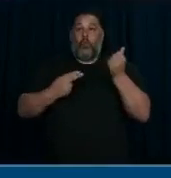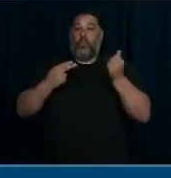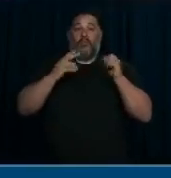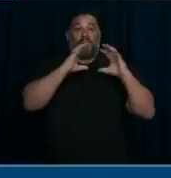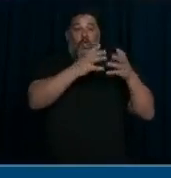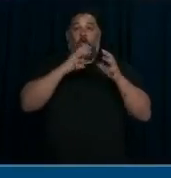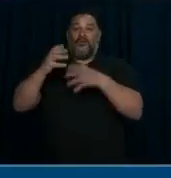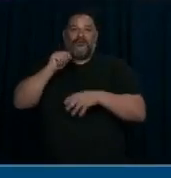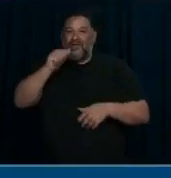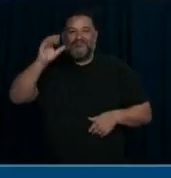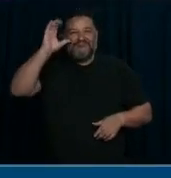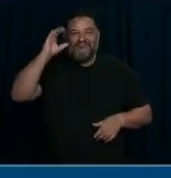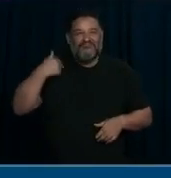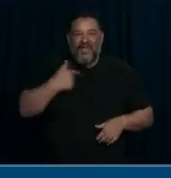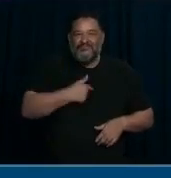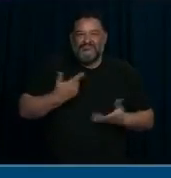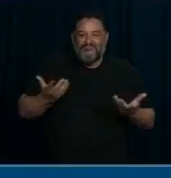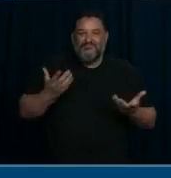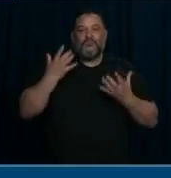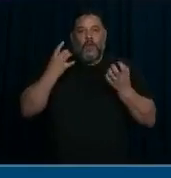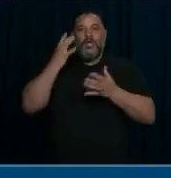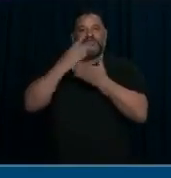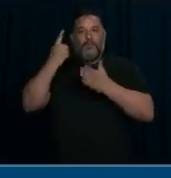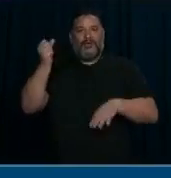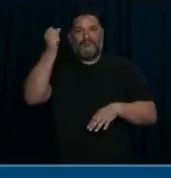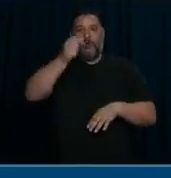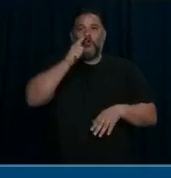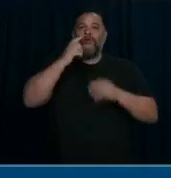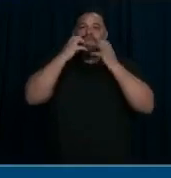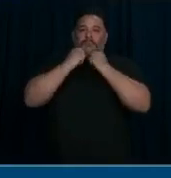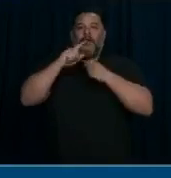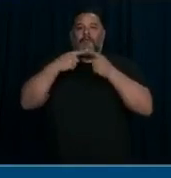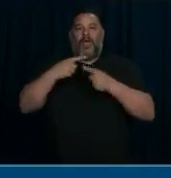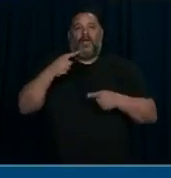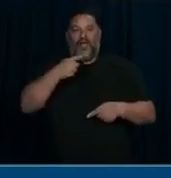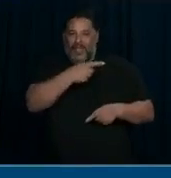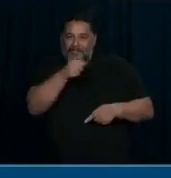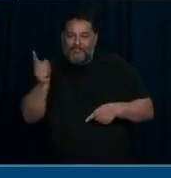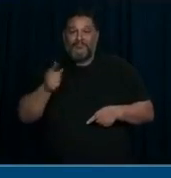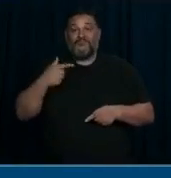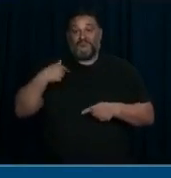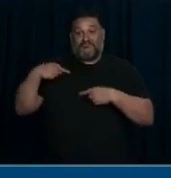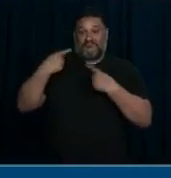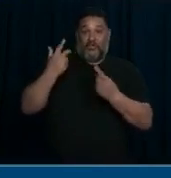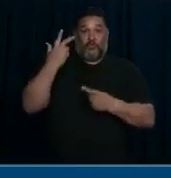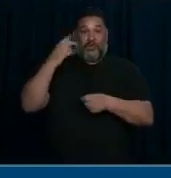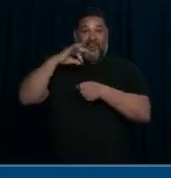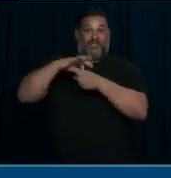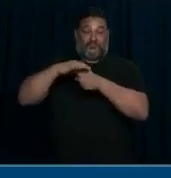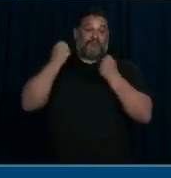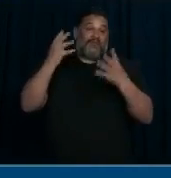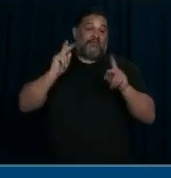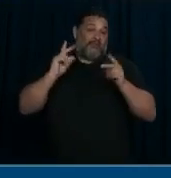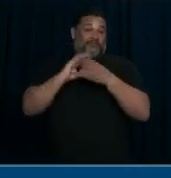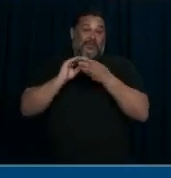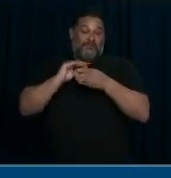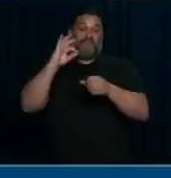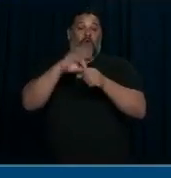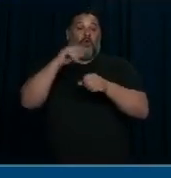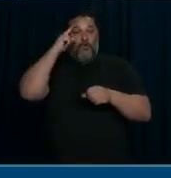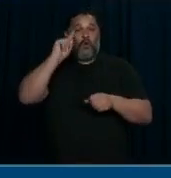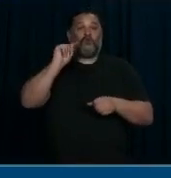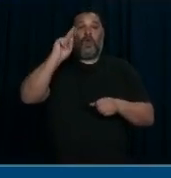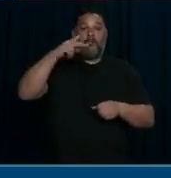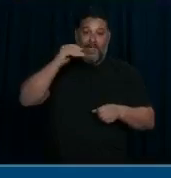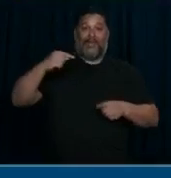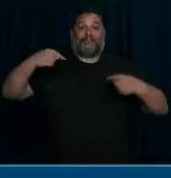They wanted somebody that they felt cared about them. And yes, over the course of my 3 elections, I had many people who said they voted for Donald Trump and voted